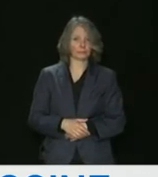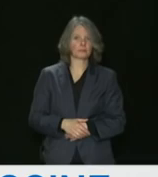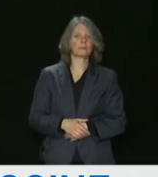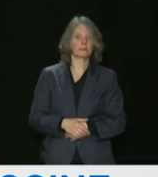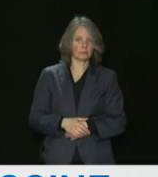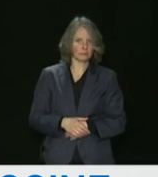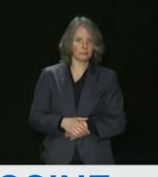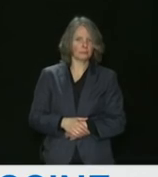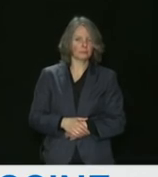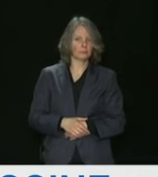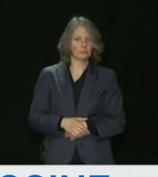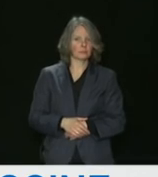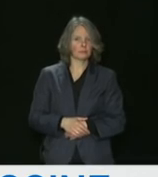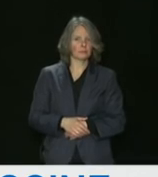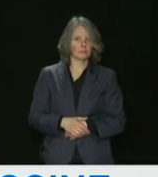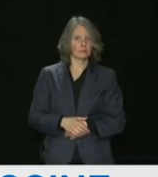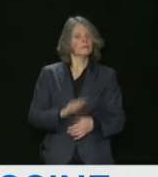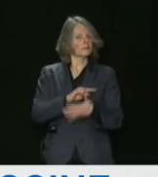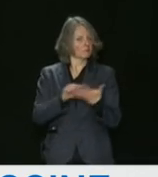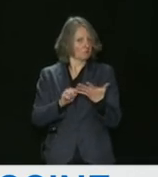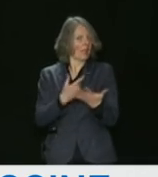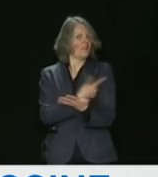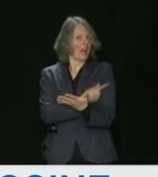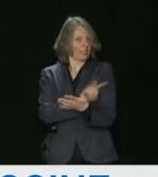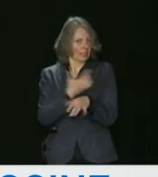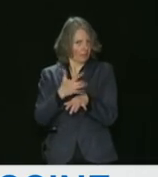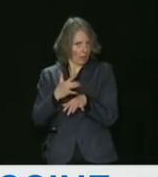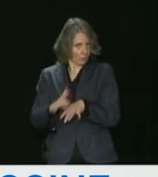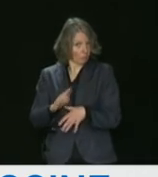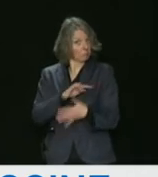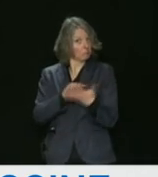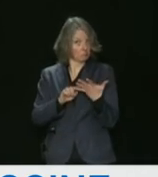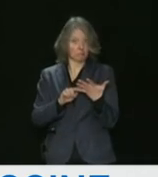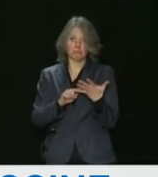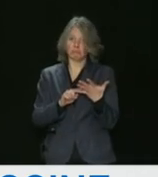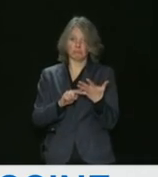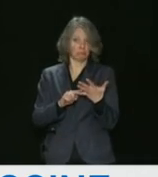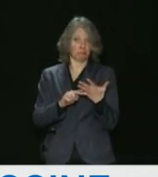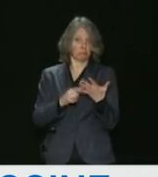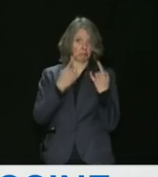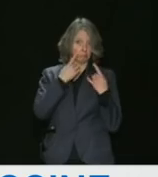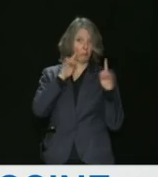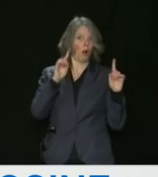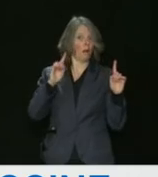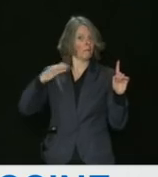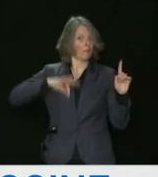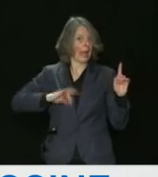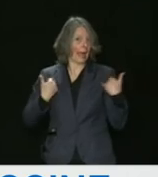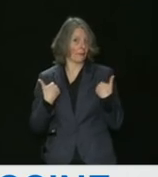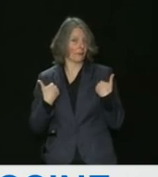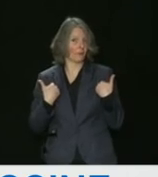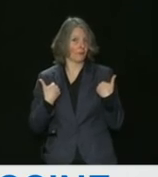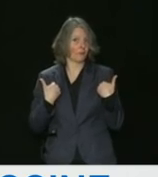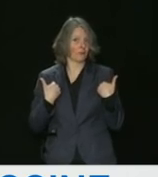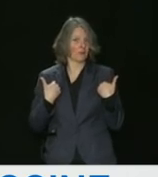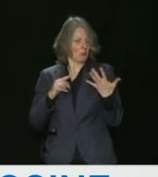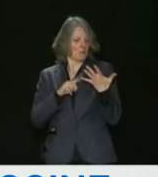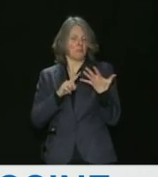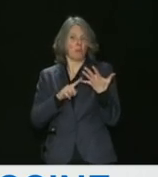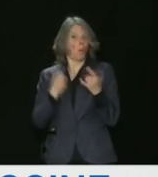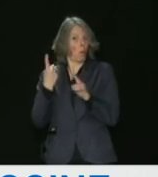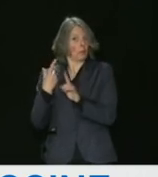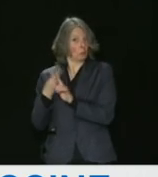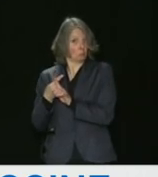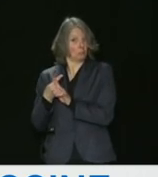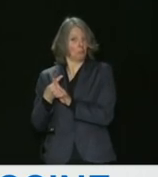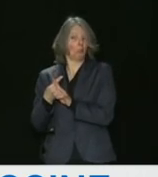We have 5 available vaccines. All these vaccines are very useful. This one is just a single dose,